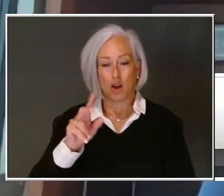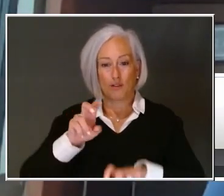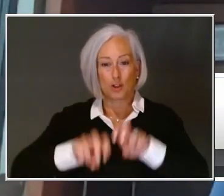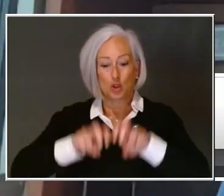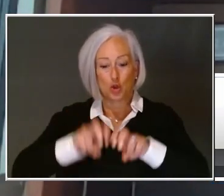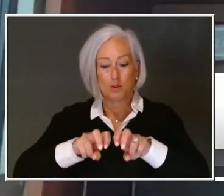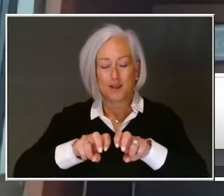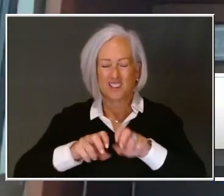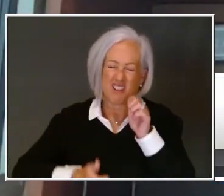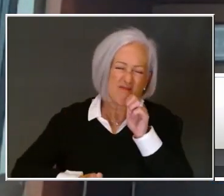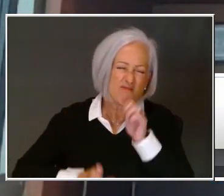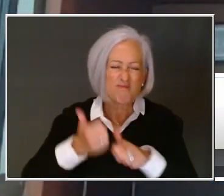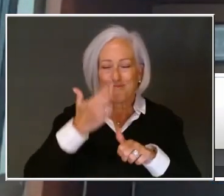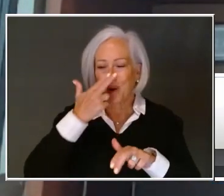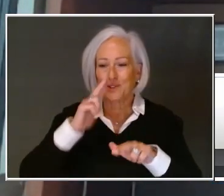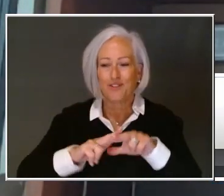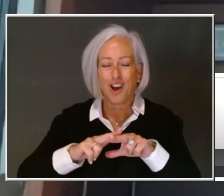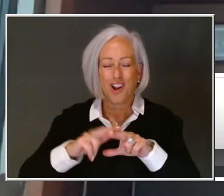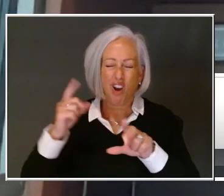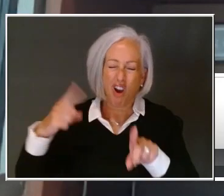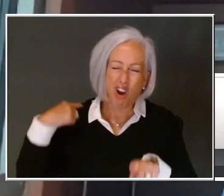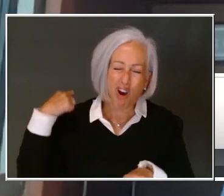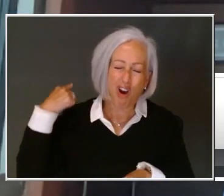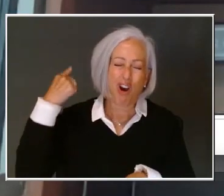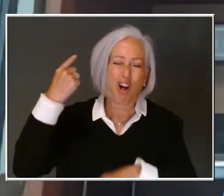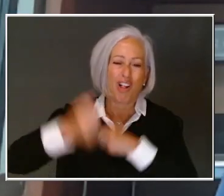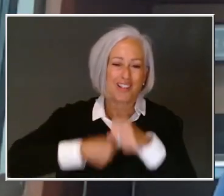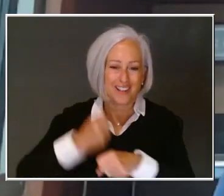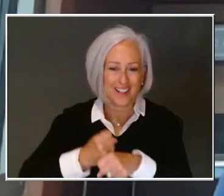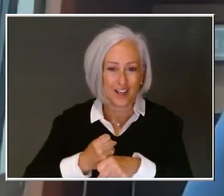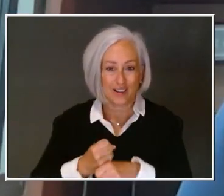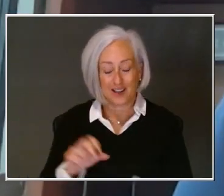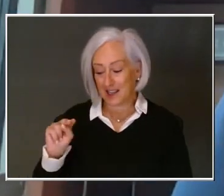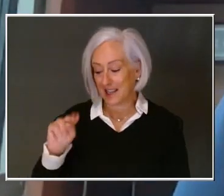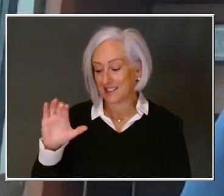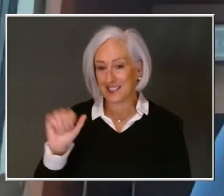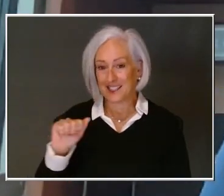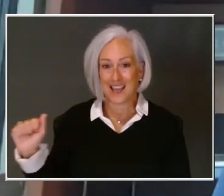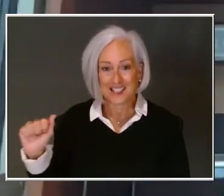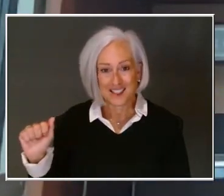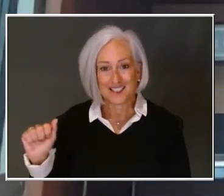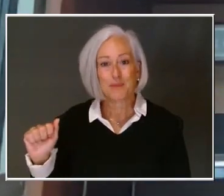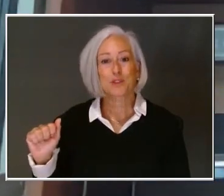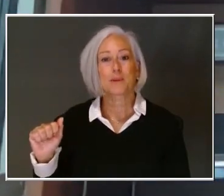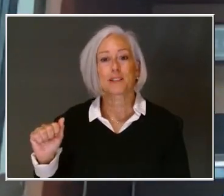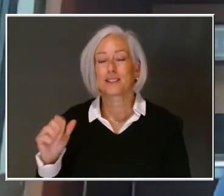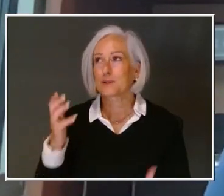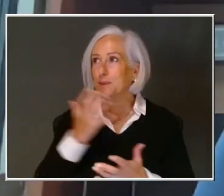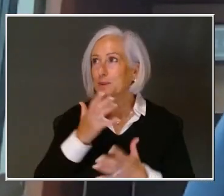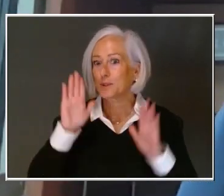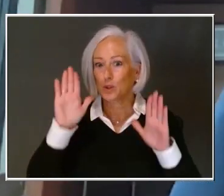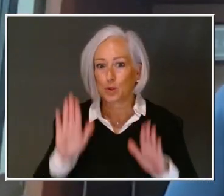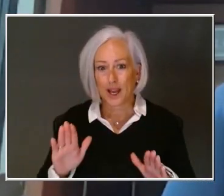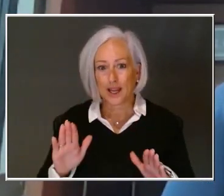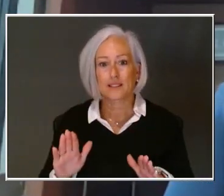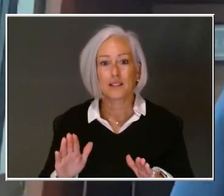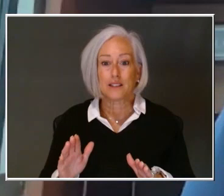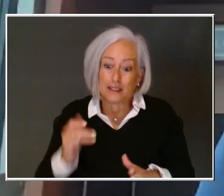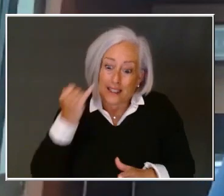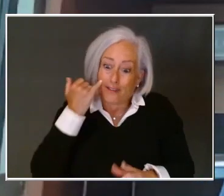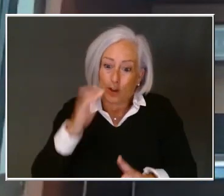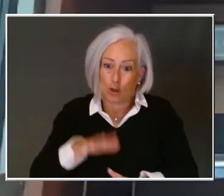the entire year. The NCAA tournament's a blast, especially when you win that last game, but it's also a lot of pressure. It's a one-and-done